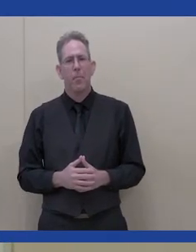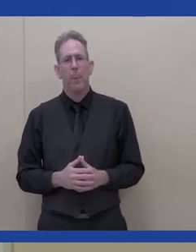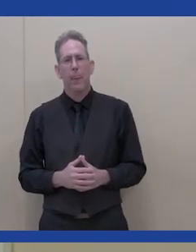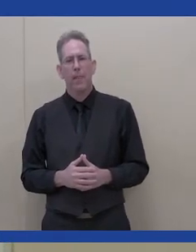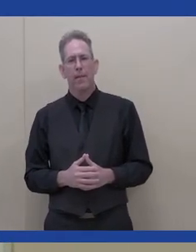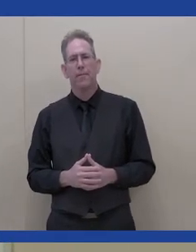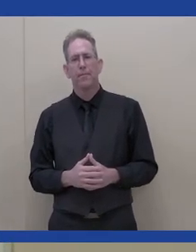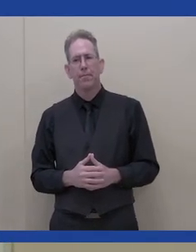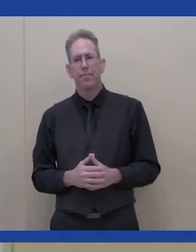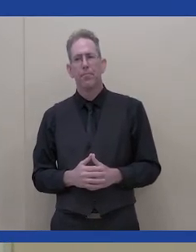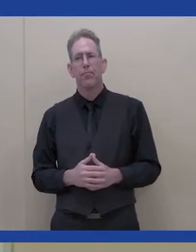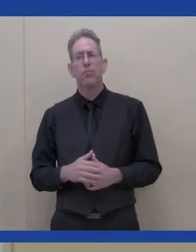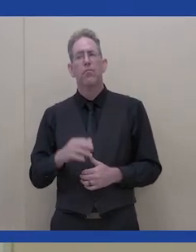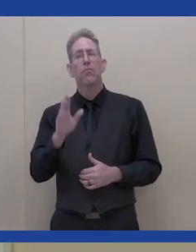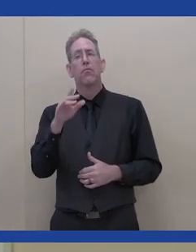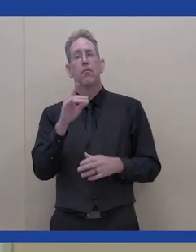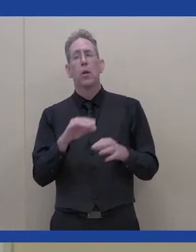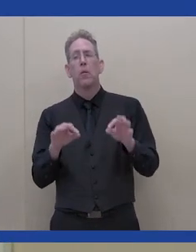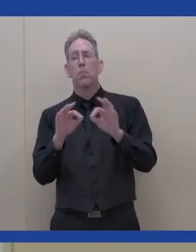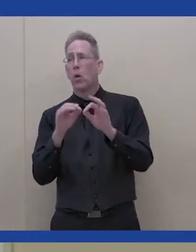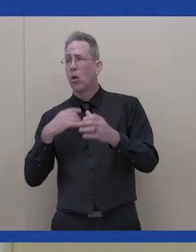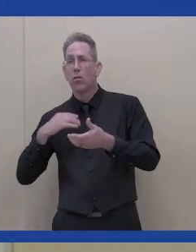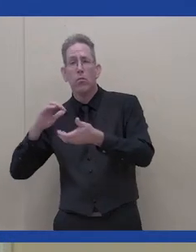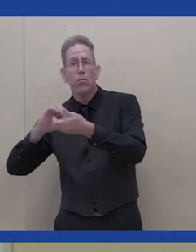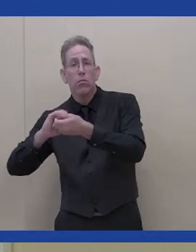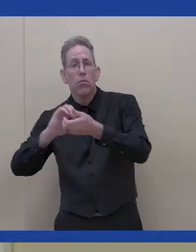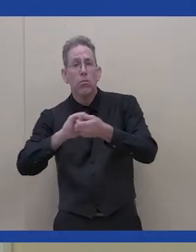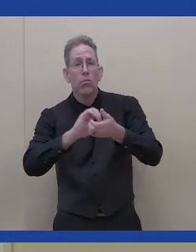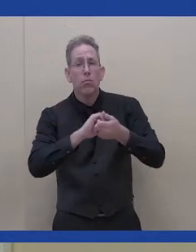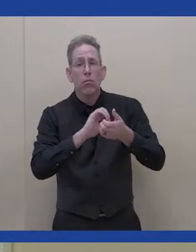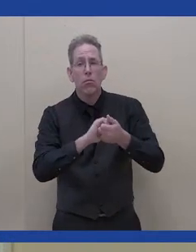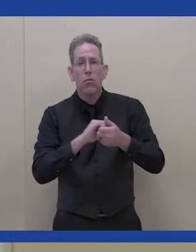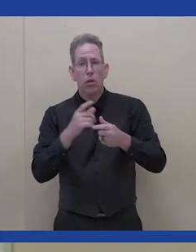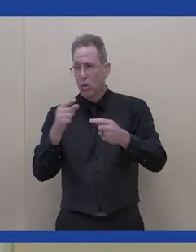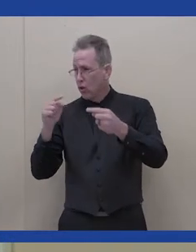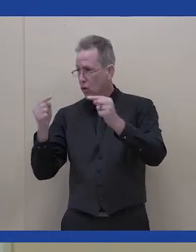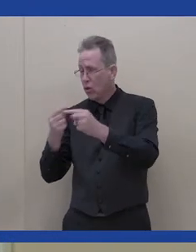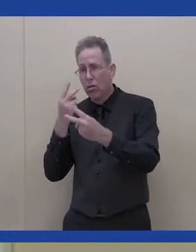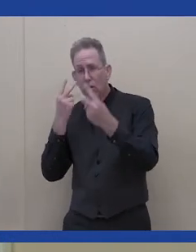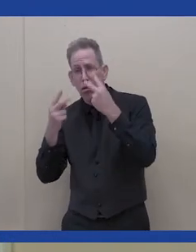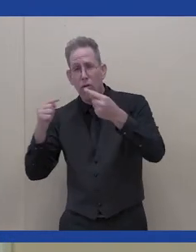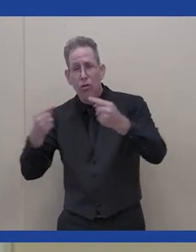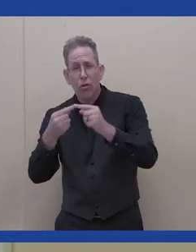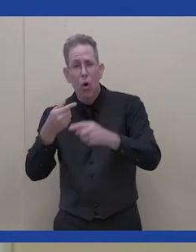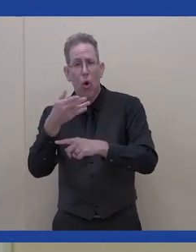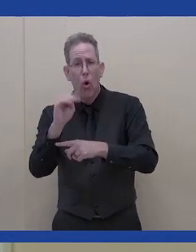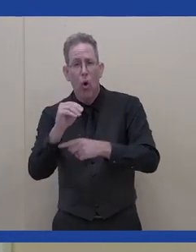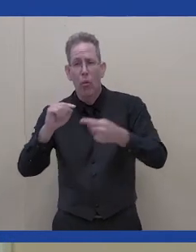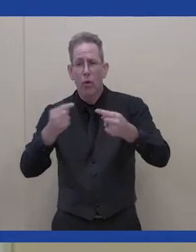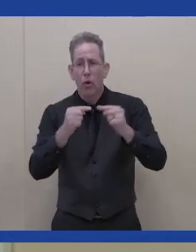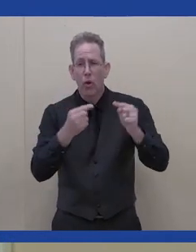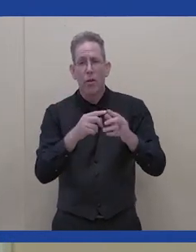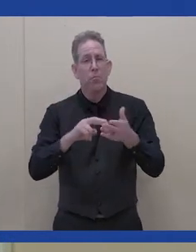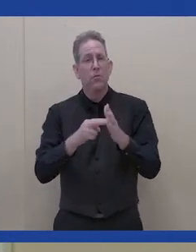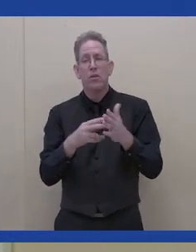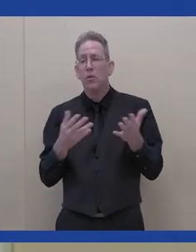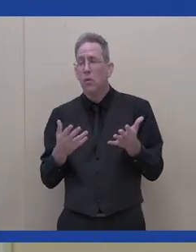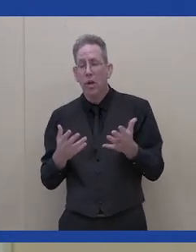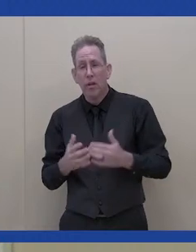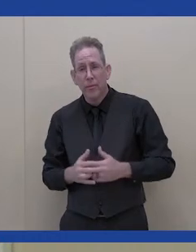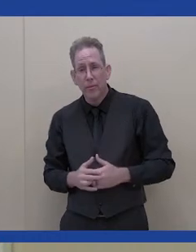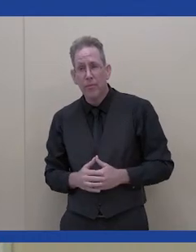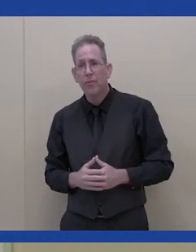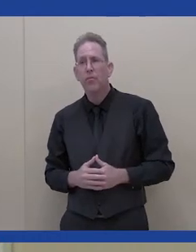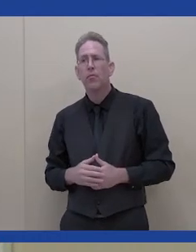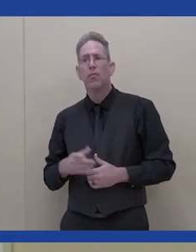We must work together to heal the harm experienced by members of our community. This means creating safe spaces for productive dialogue on